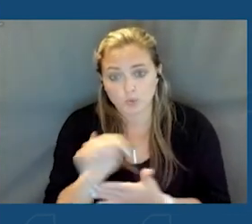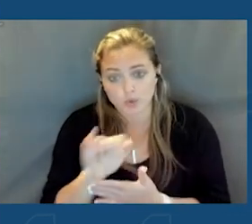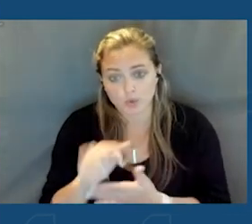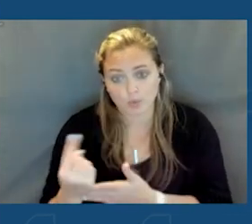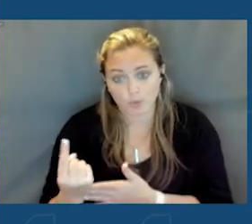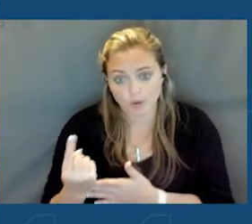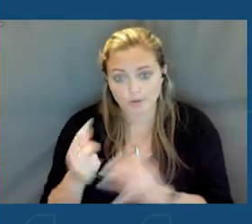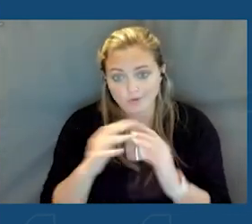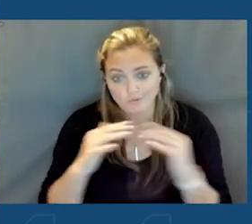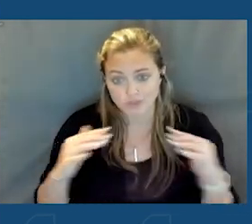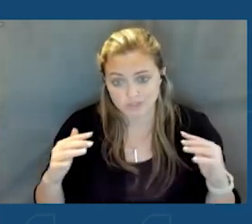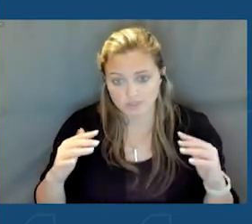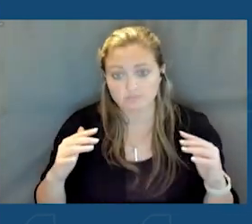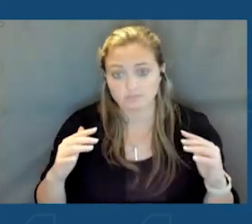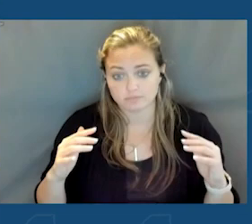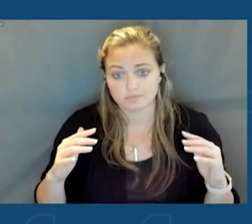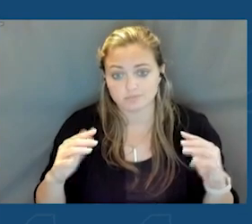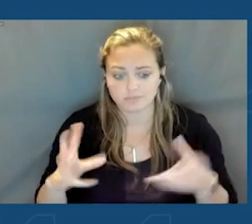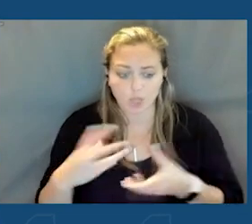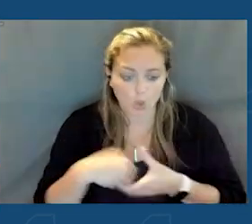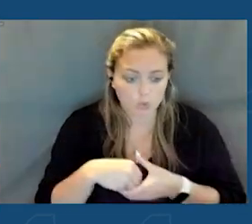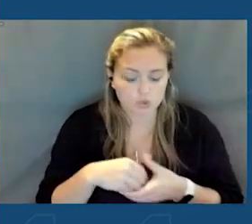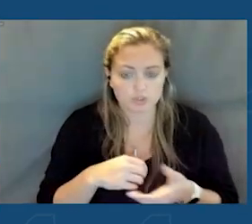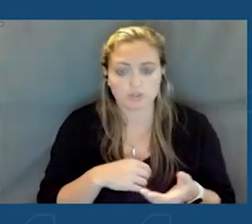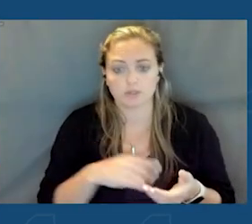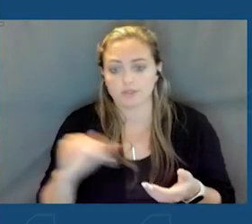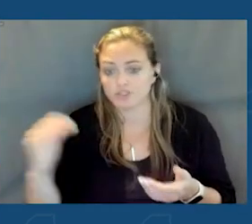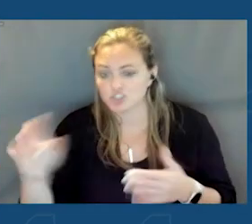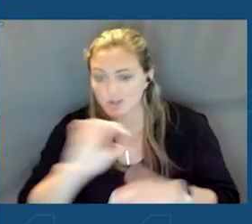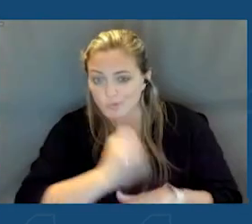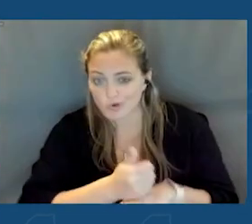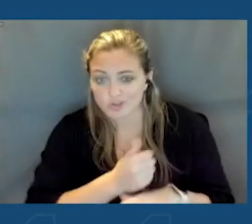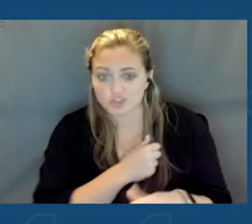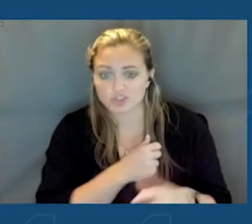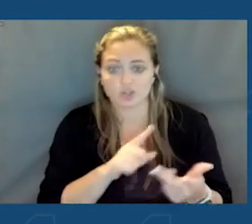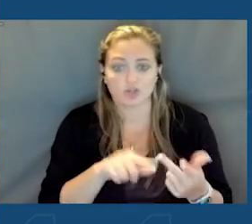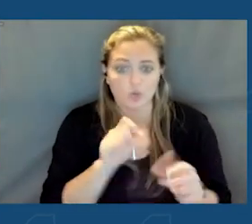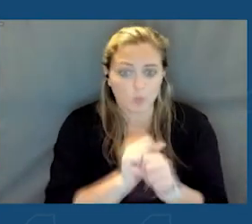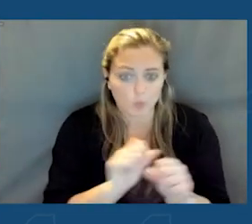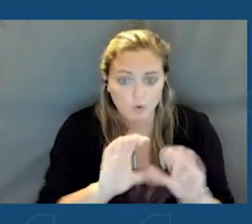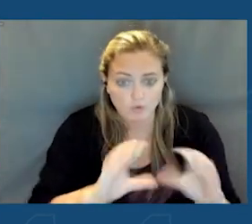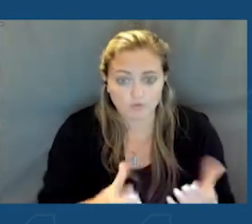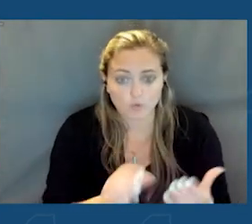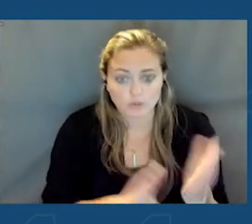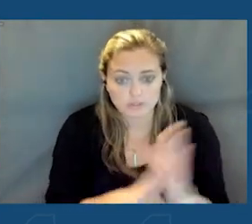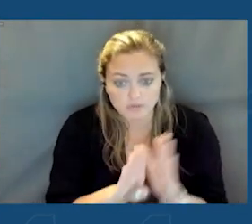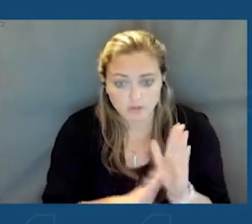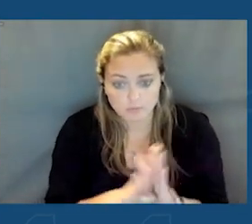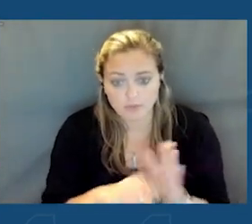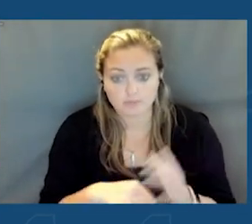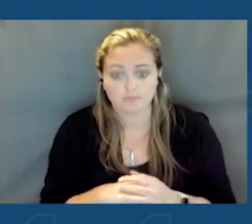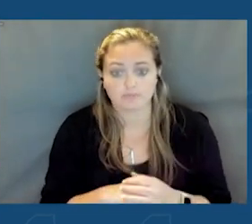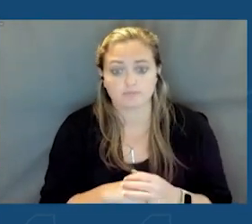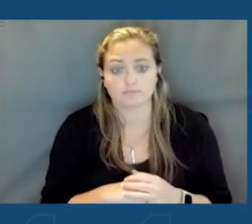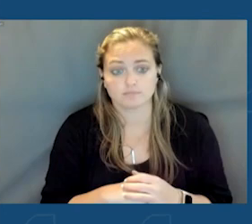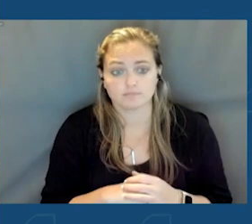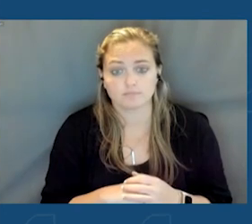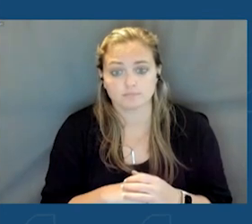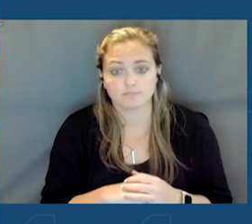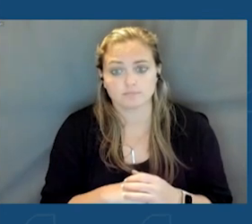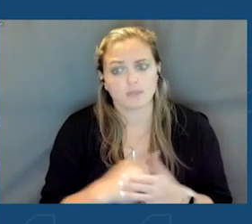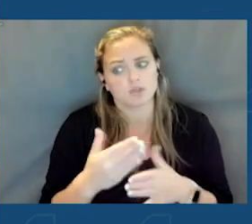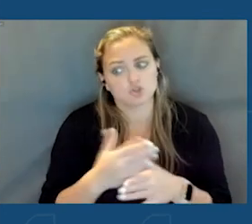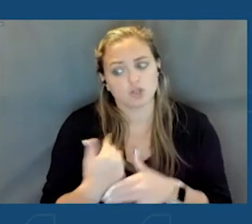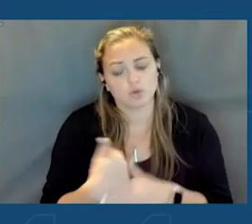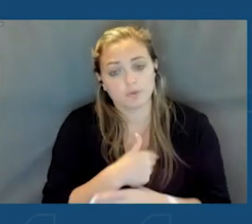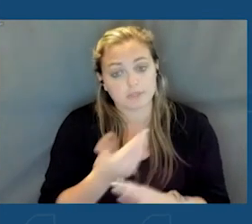diversity, inclusion, job creation, workforce development, and sustainability. As you shared with us